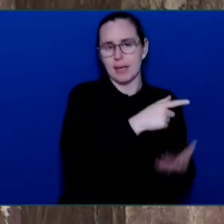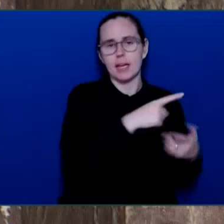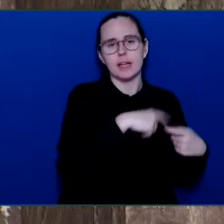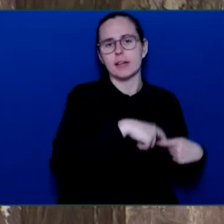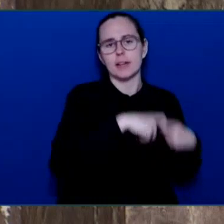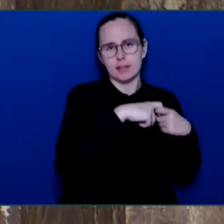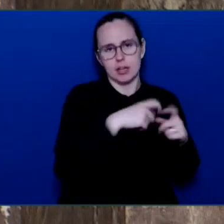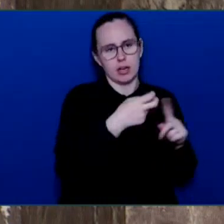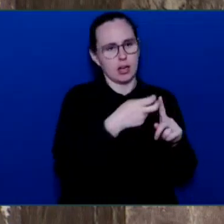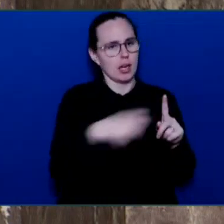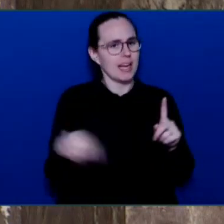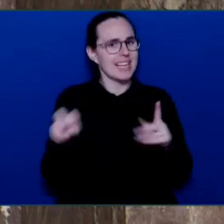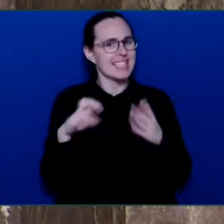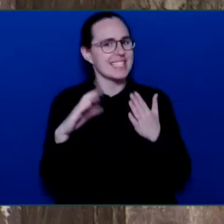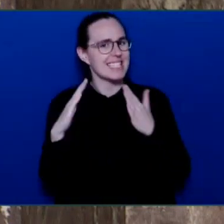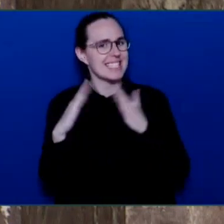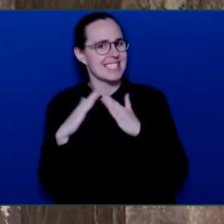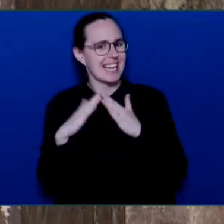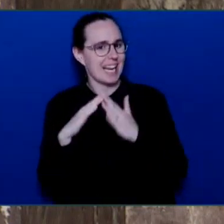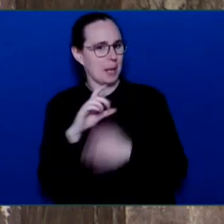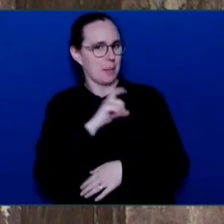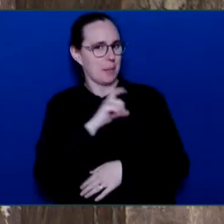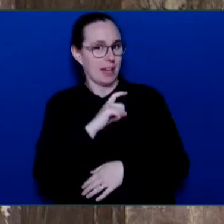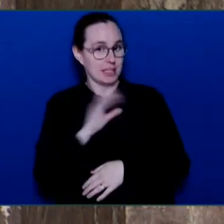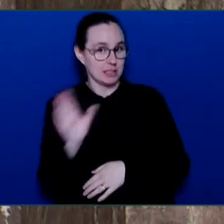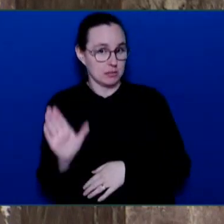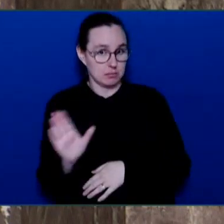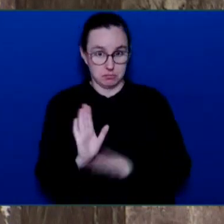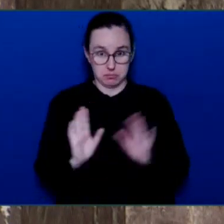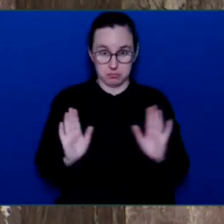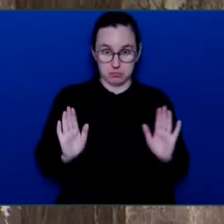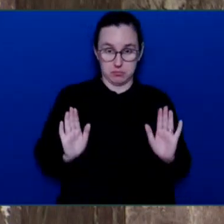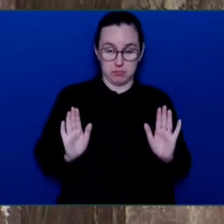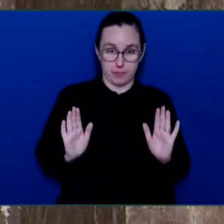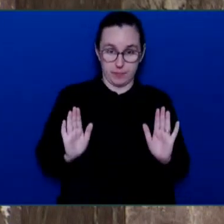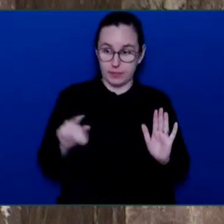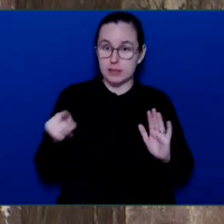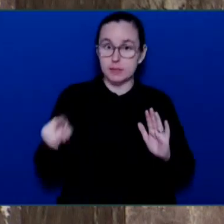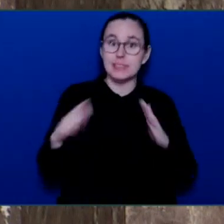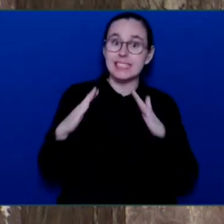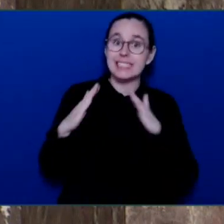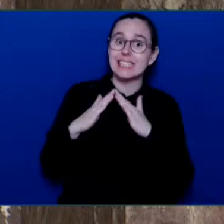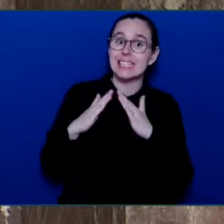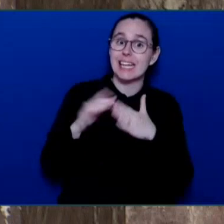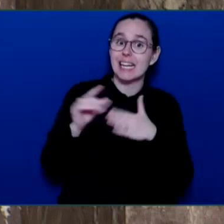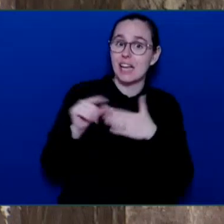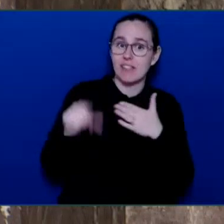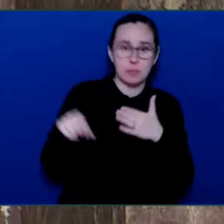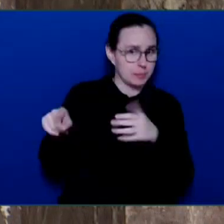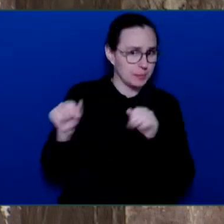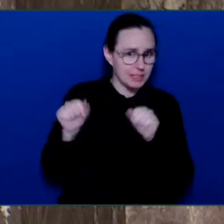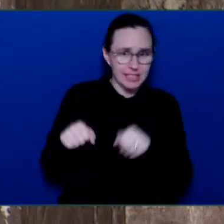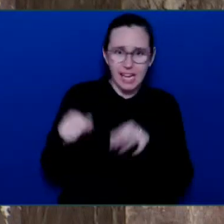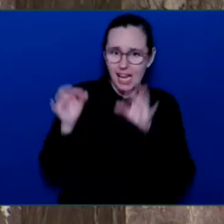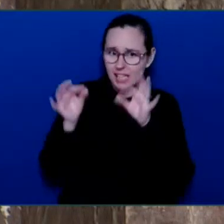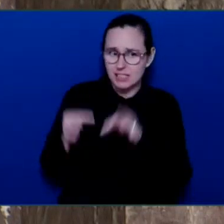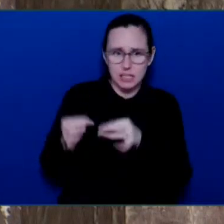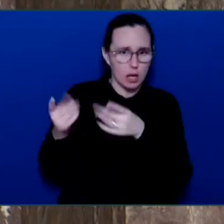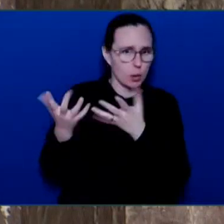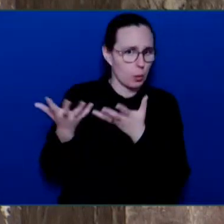do, but when we have so many challenges in our communities, we're struggling with housing, we're struggling with so many